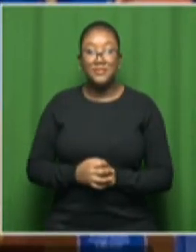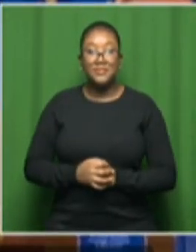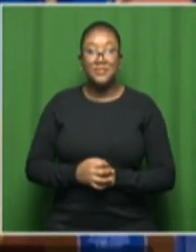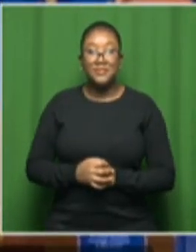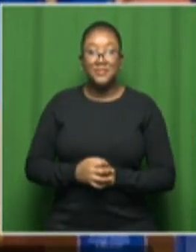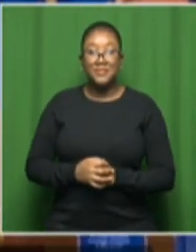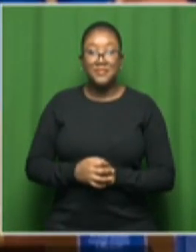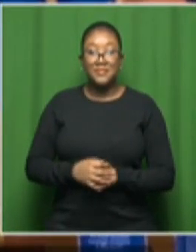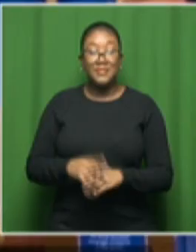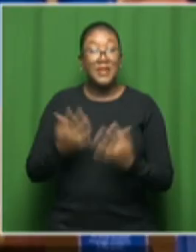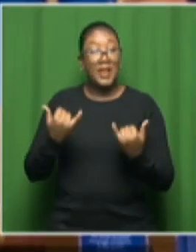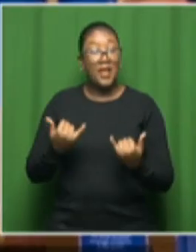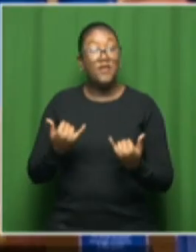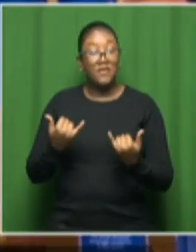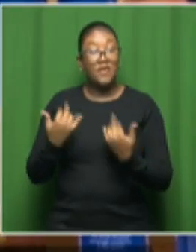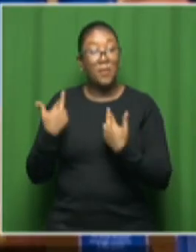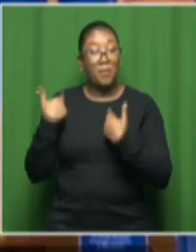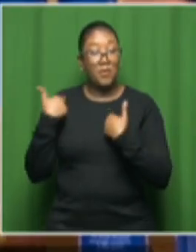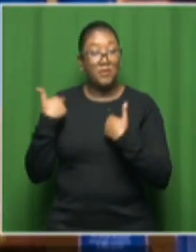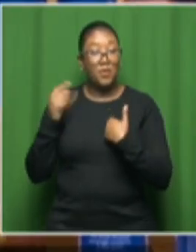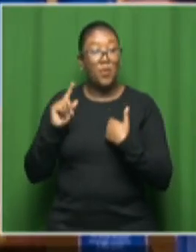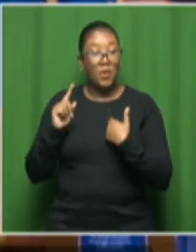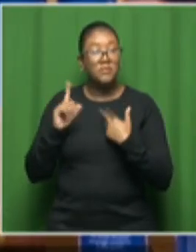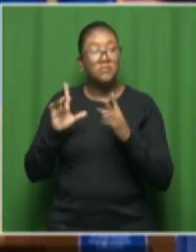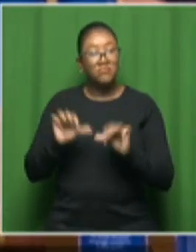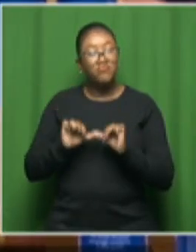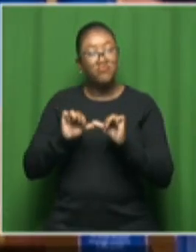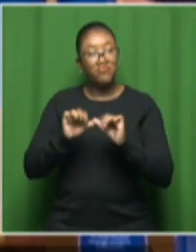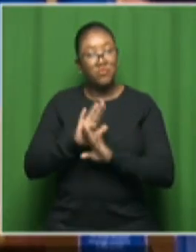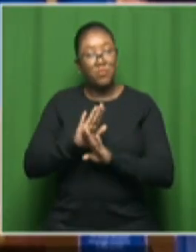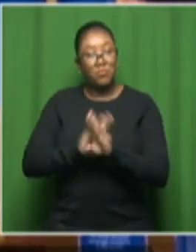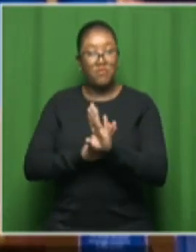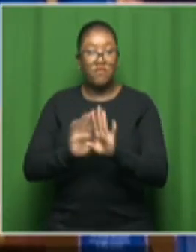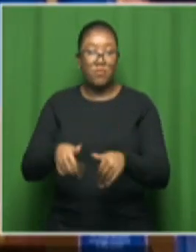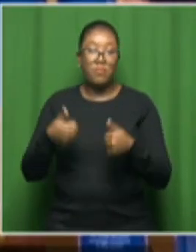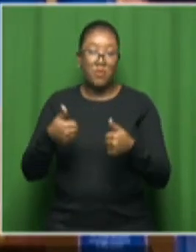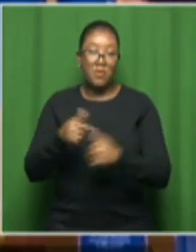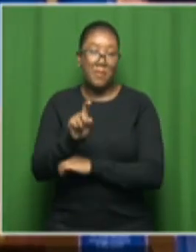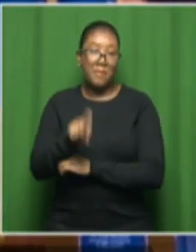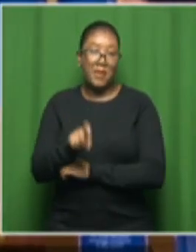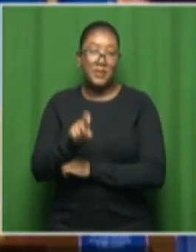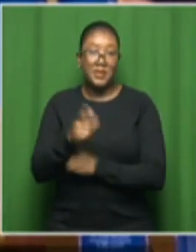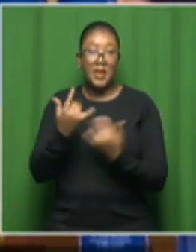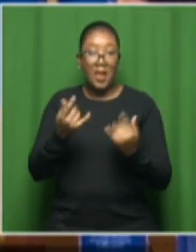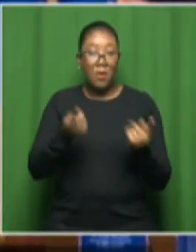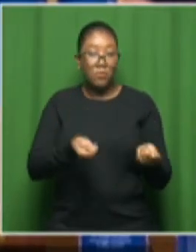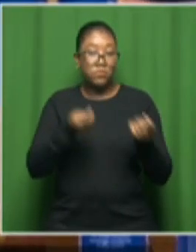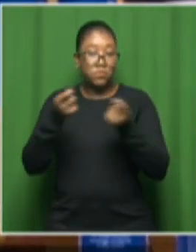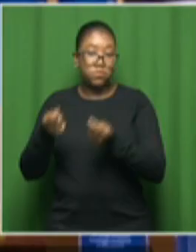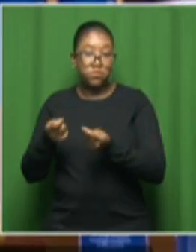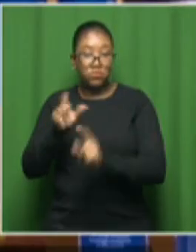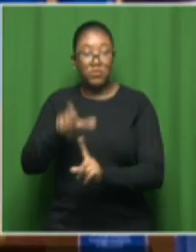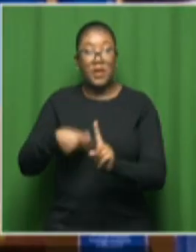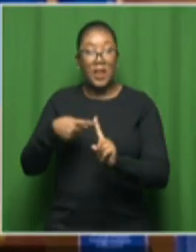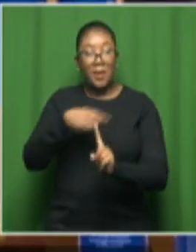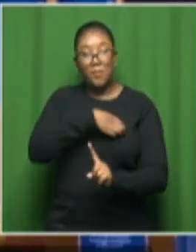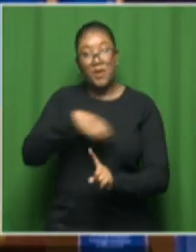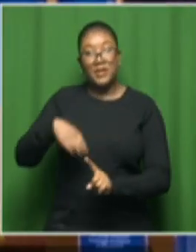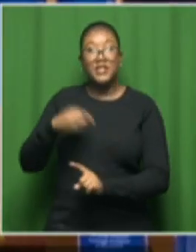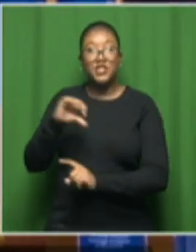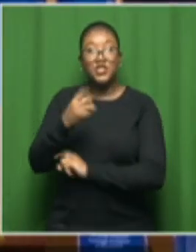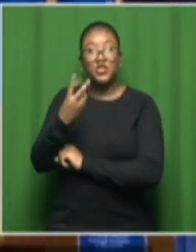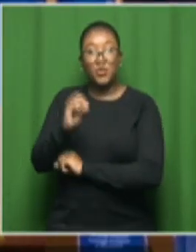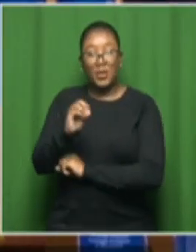We have a responsibility to do better. It is with this hope that I pass the mallet to the presidency of the G20 to